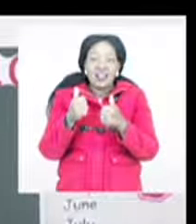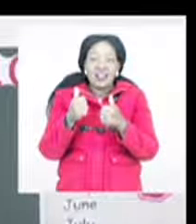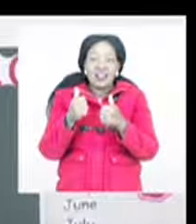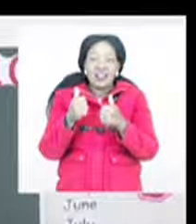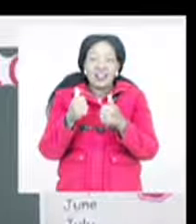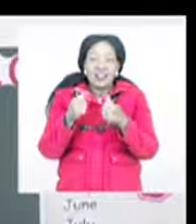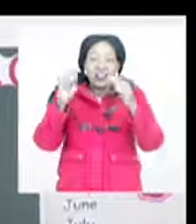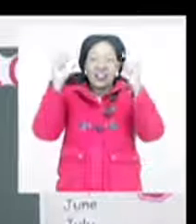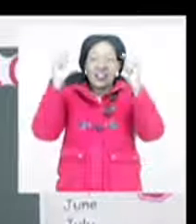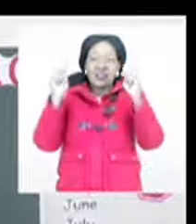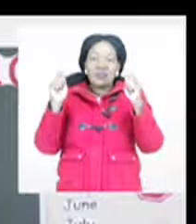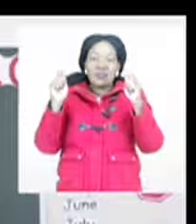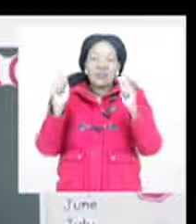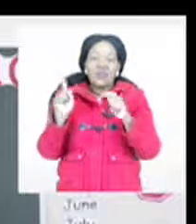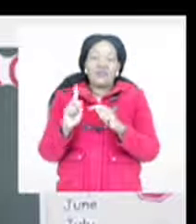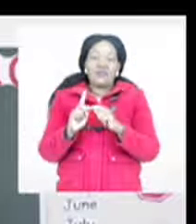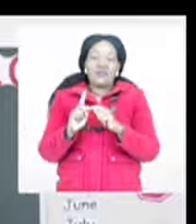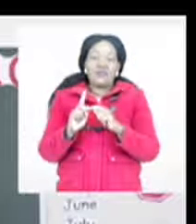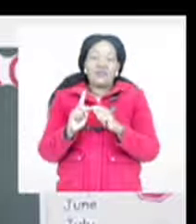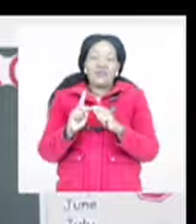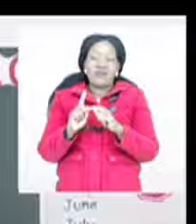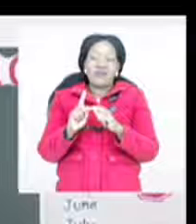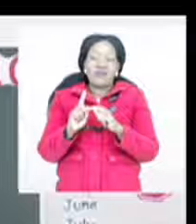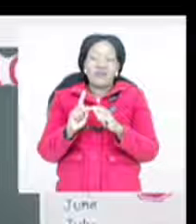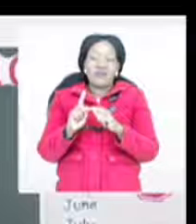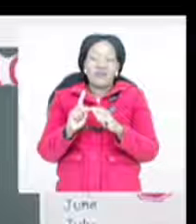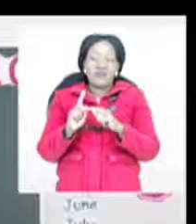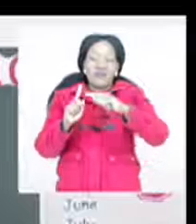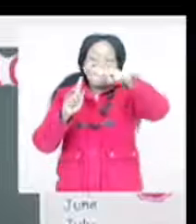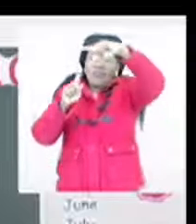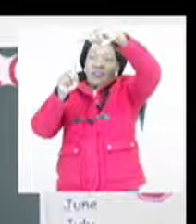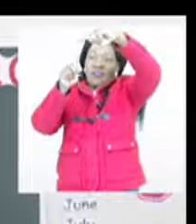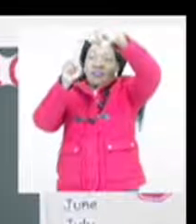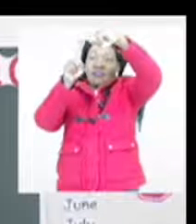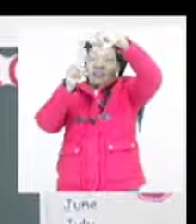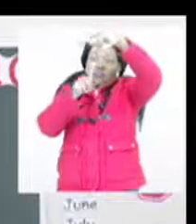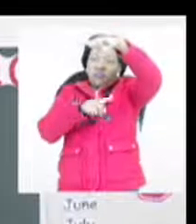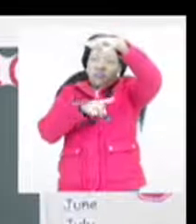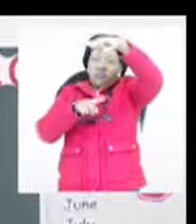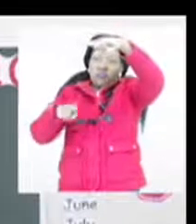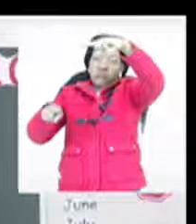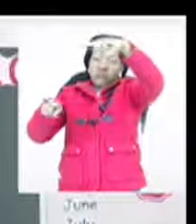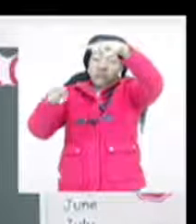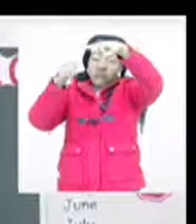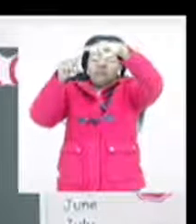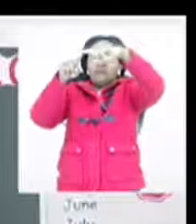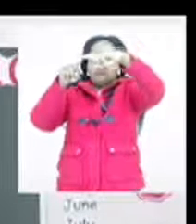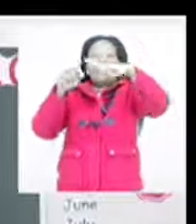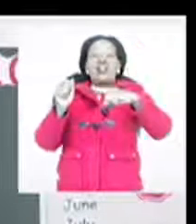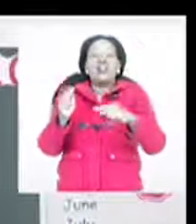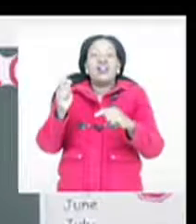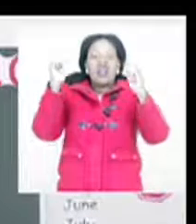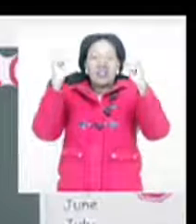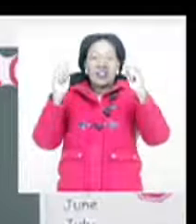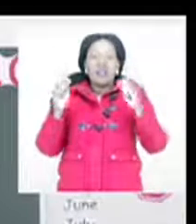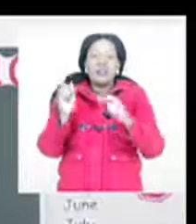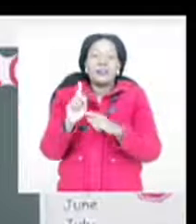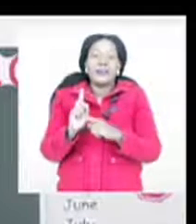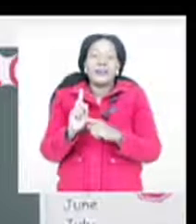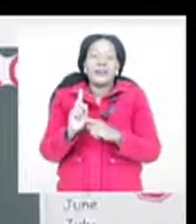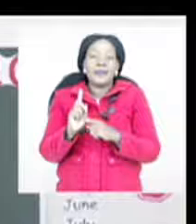This house is made of a triangular shape. Yes, a triangular shape. Let's look at